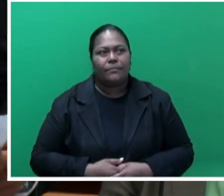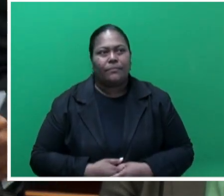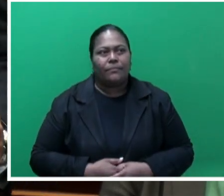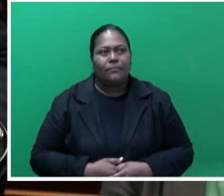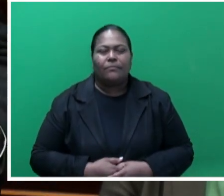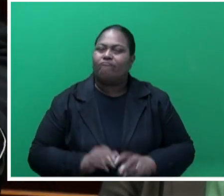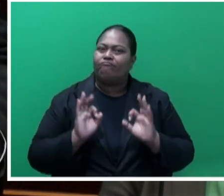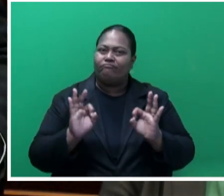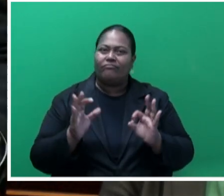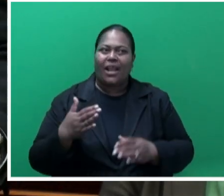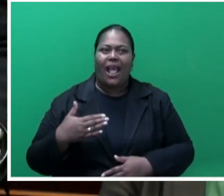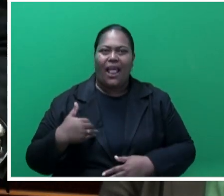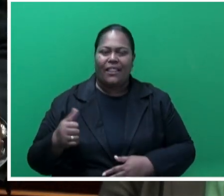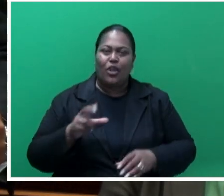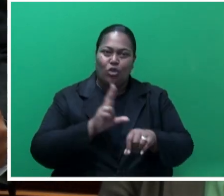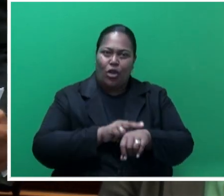as certified by a medical doctor.